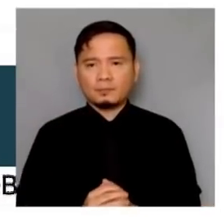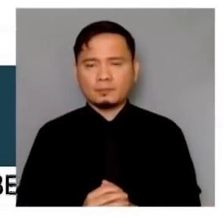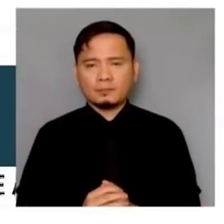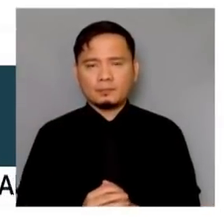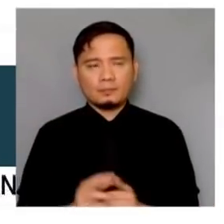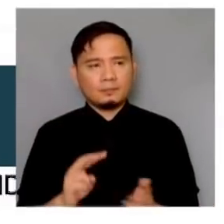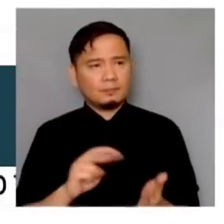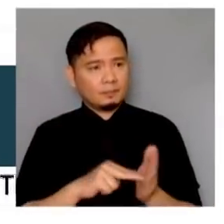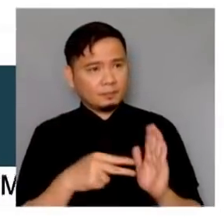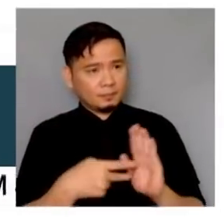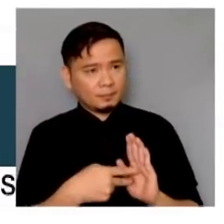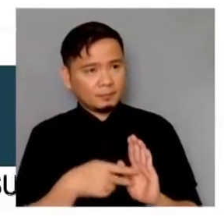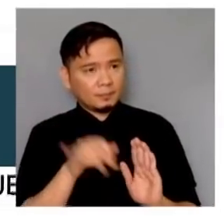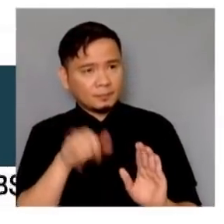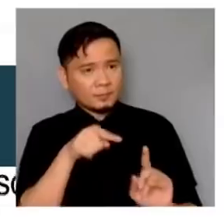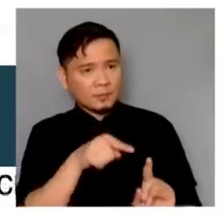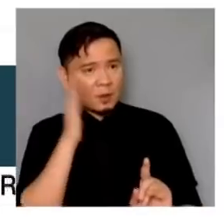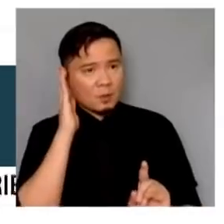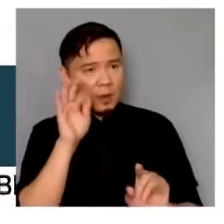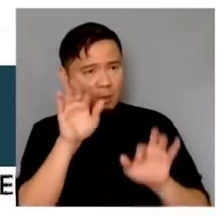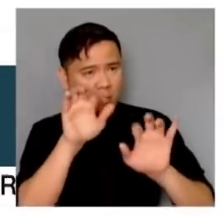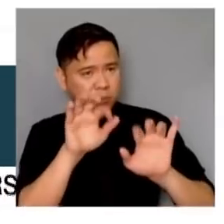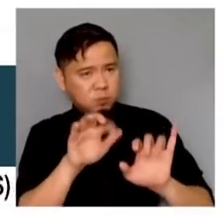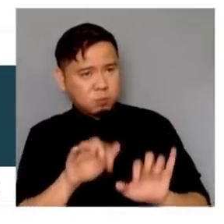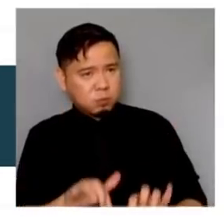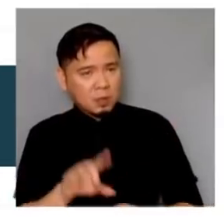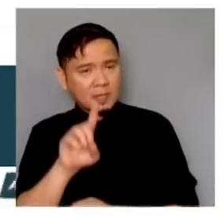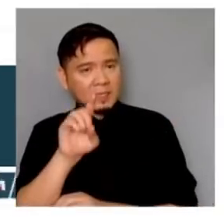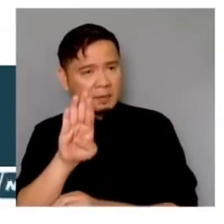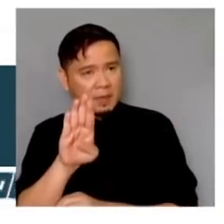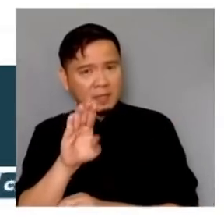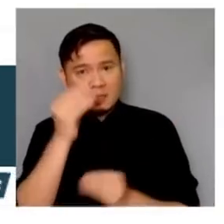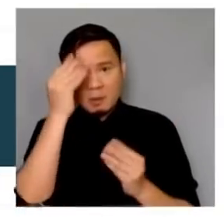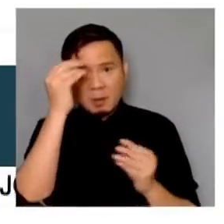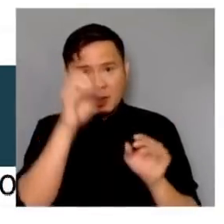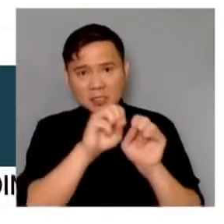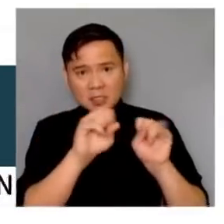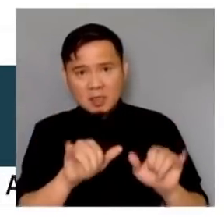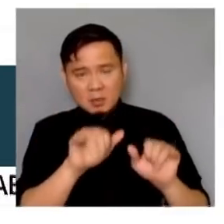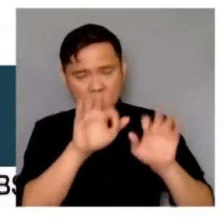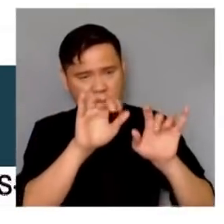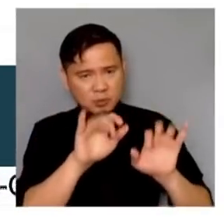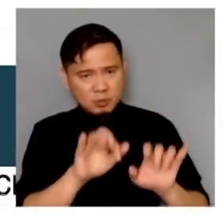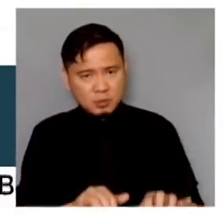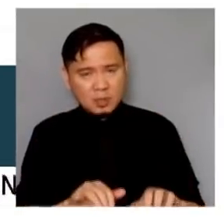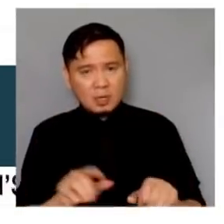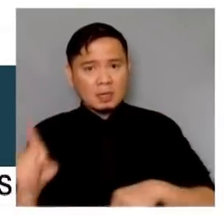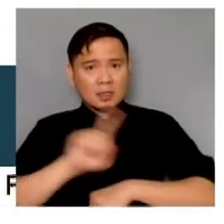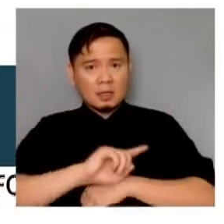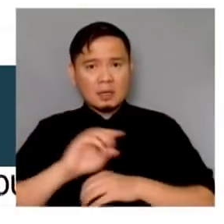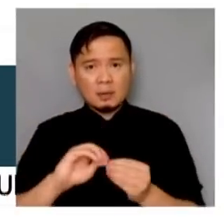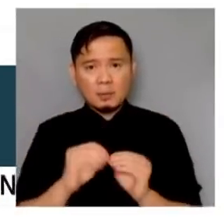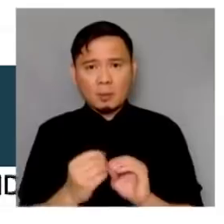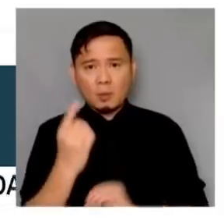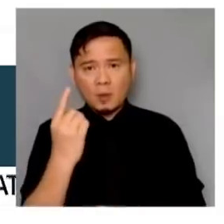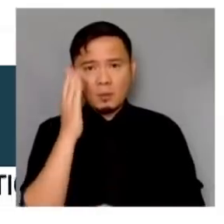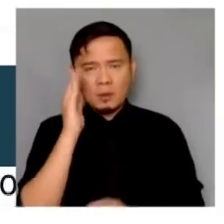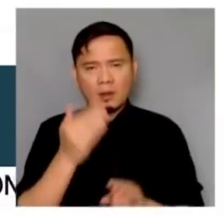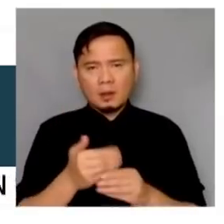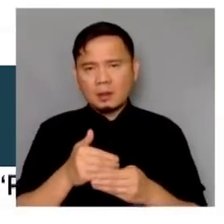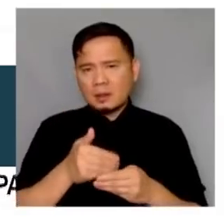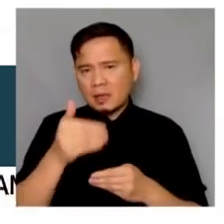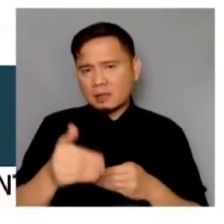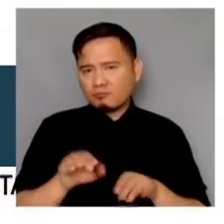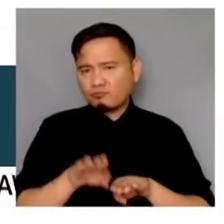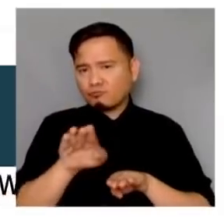going to form a database so that from day one, you're going to move on with your the next step of your plan. But how fast